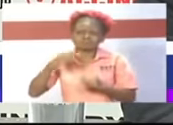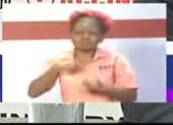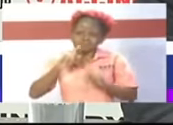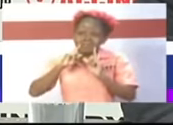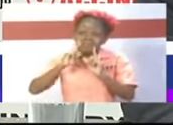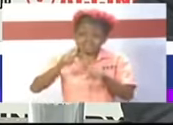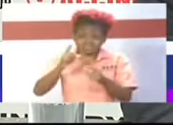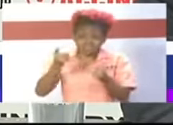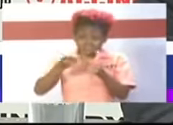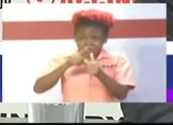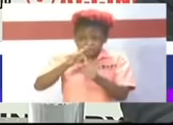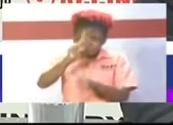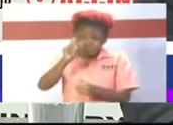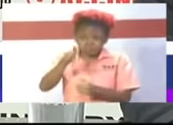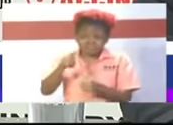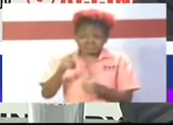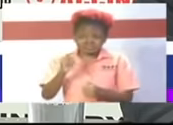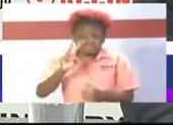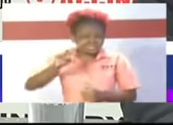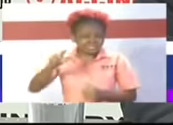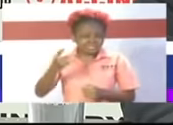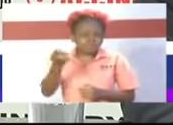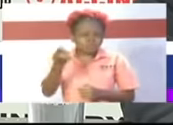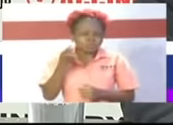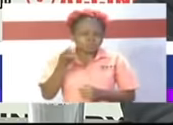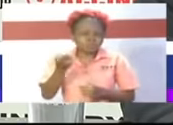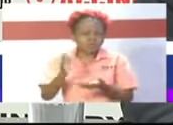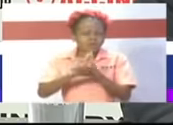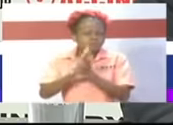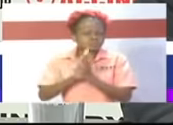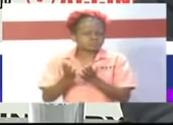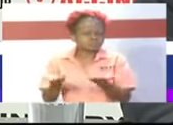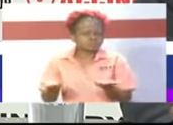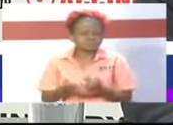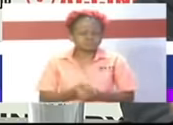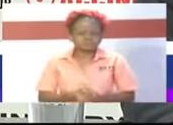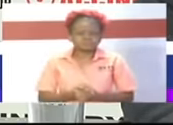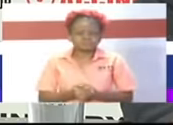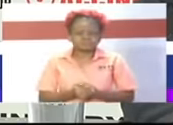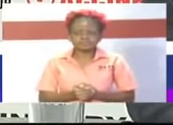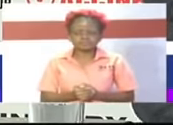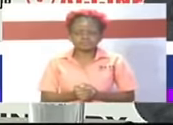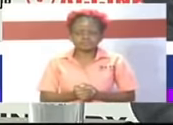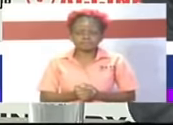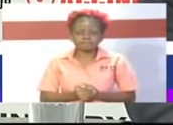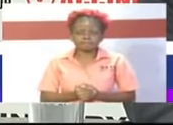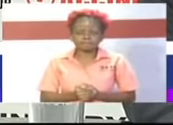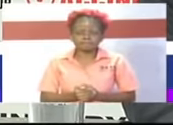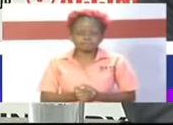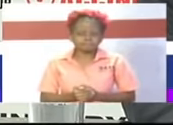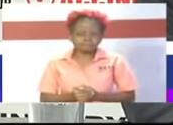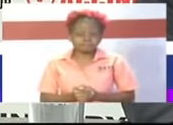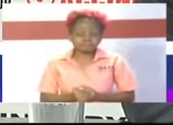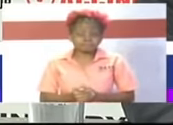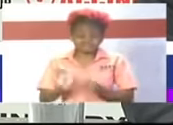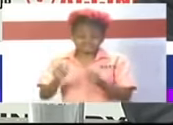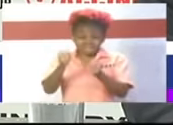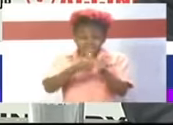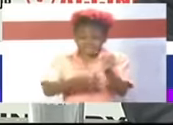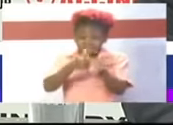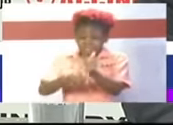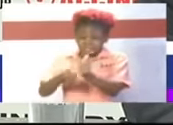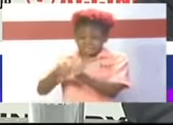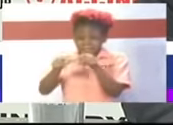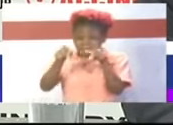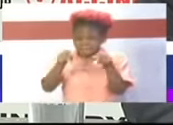respect to the next question, the individual risks that each person takes